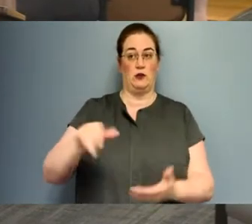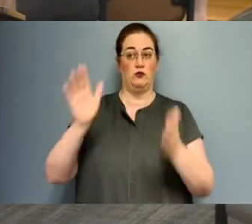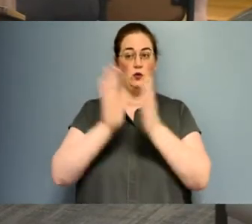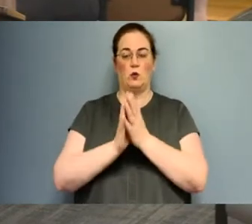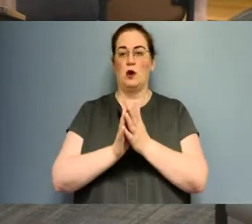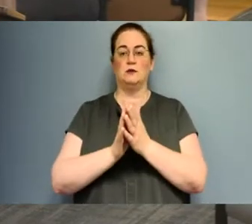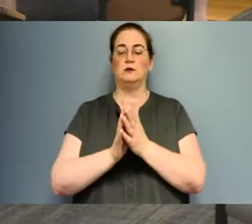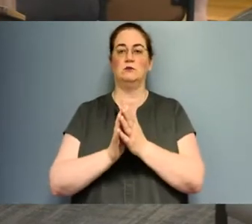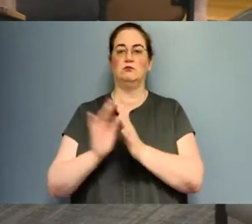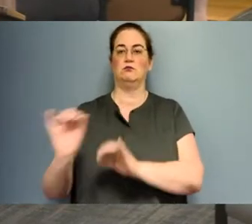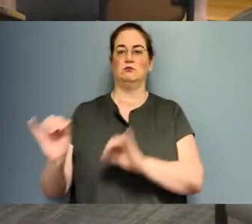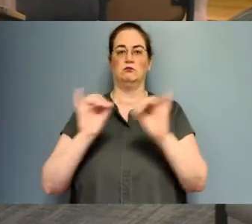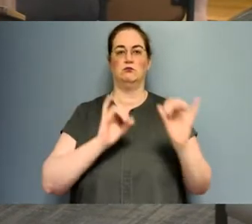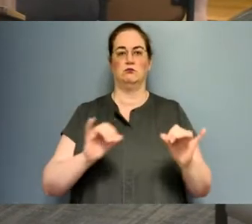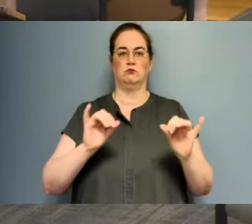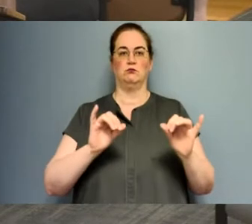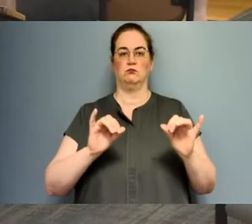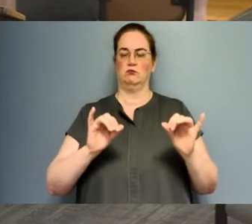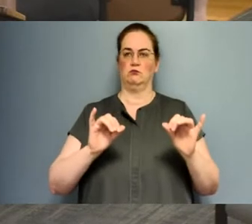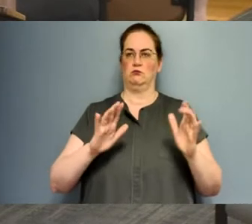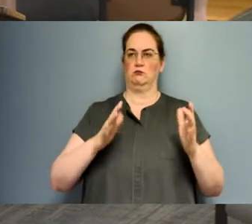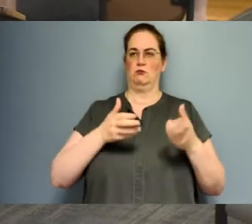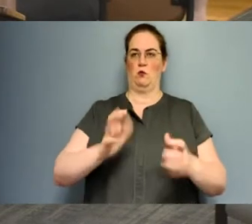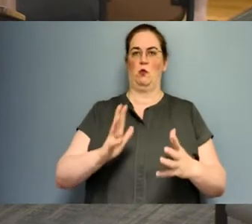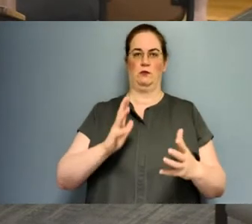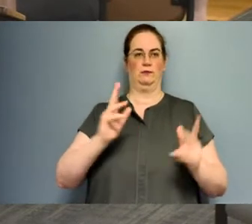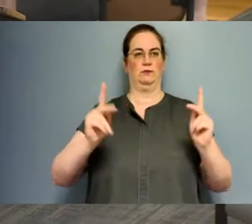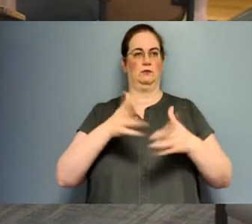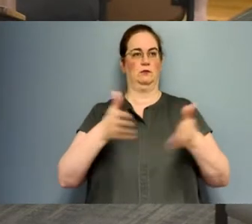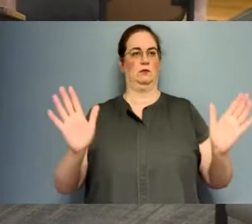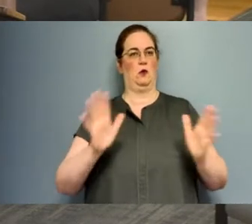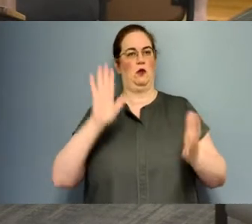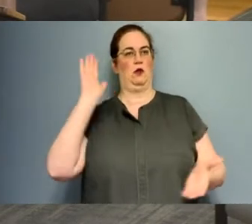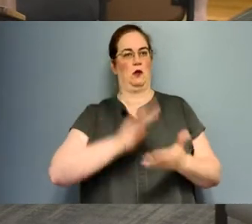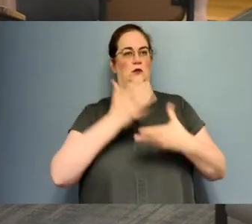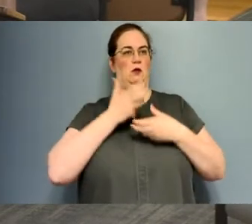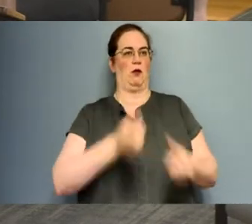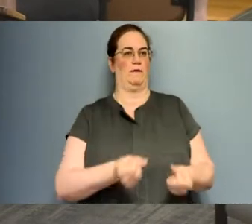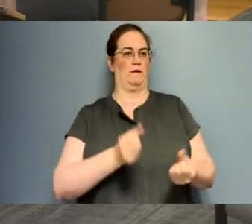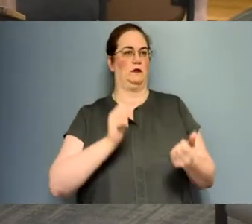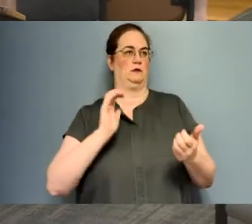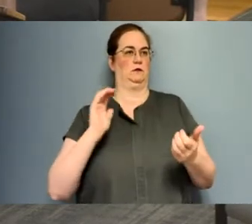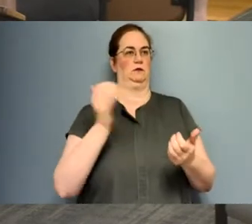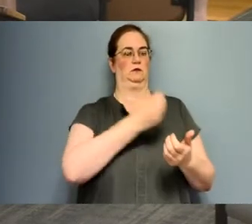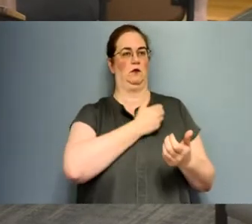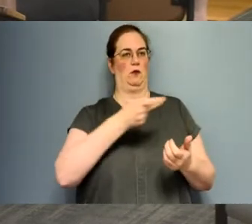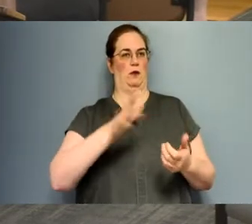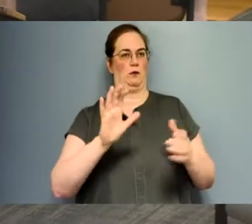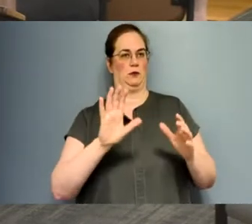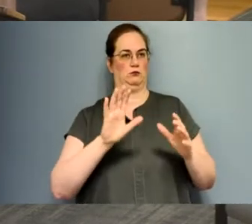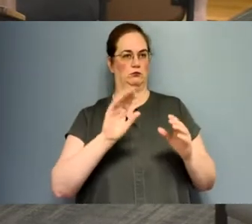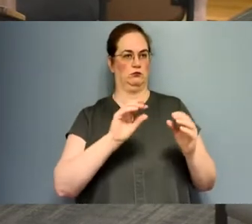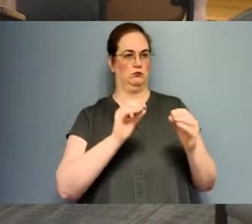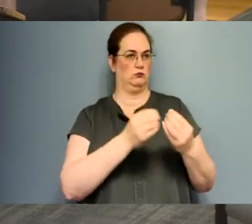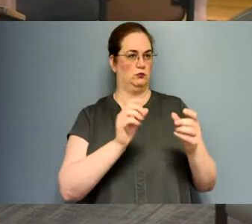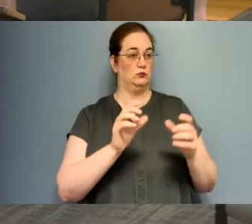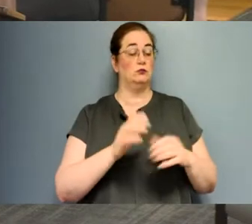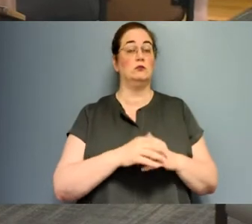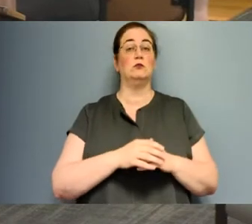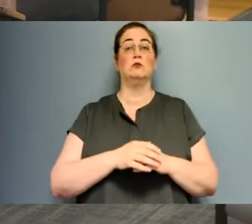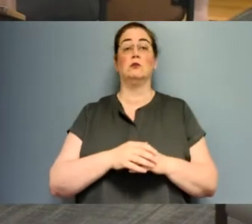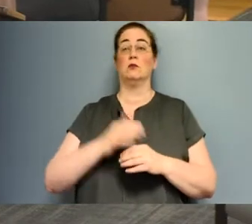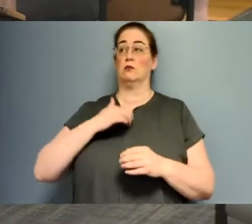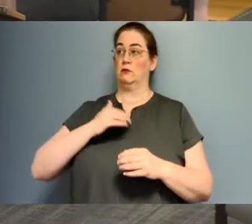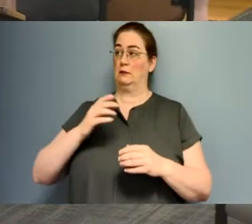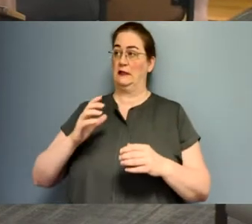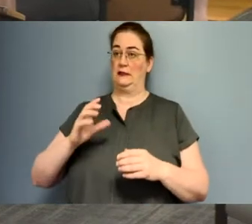more than shrink public confidence in our institutions. As a concerned citizen of this community, it is of paramount